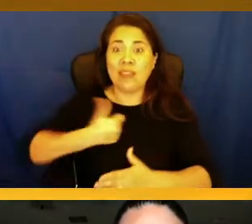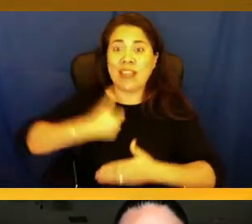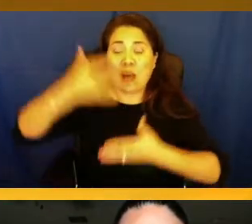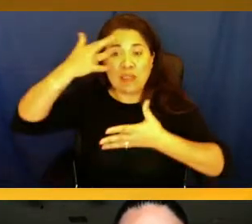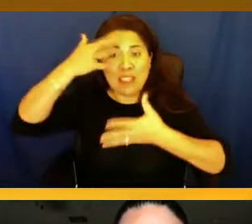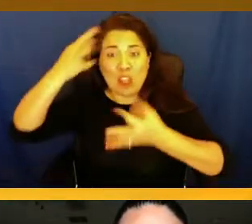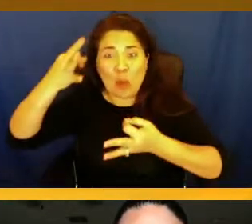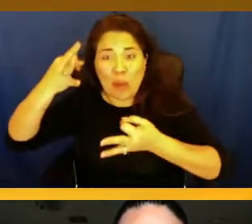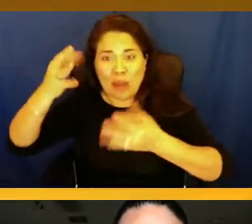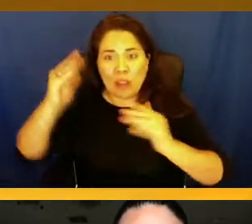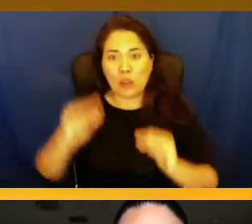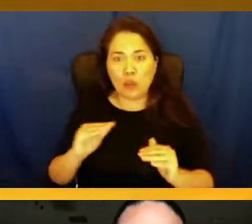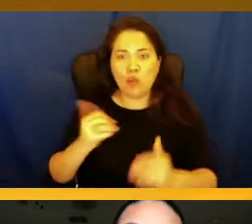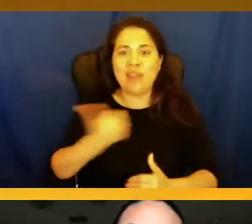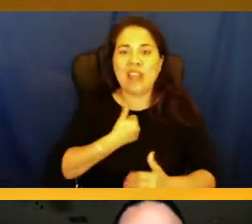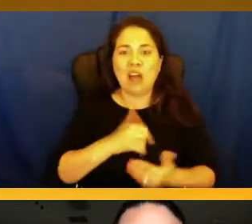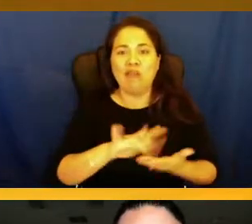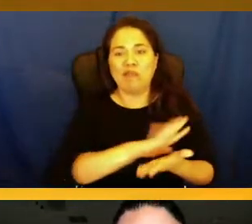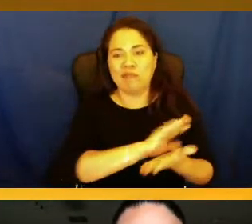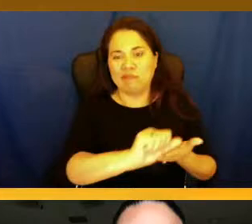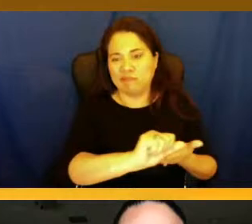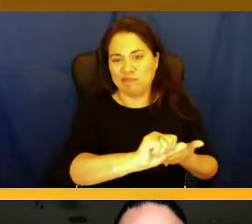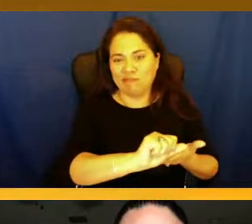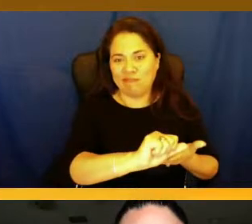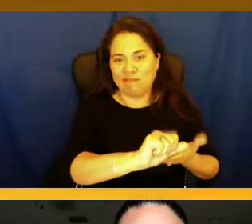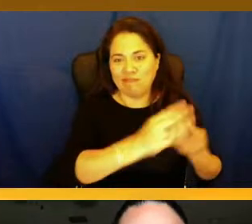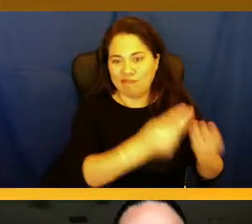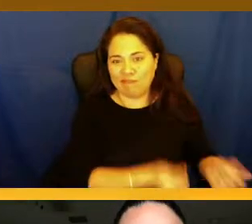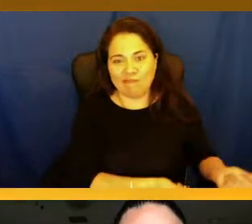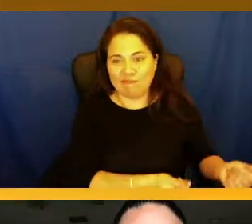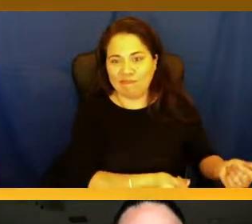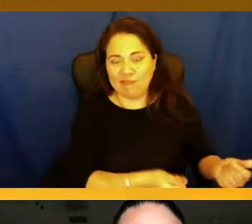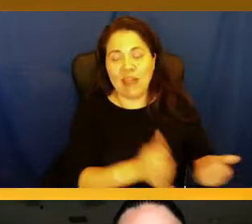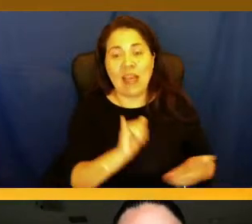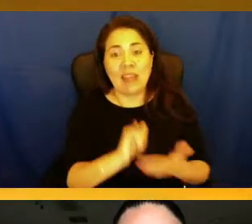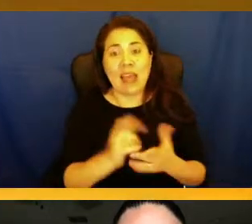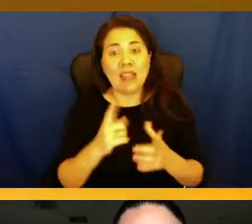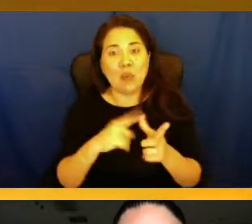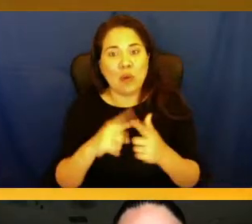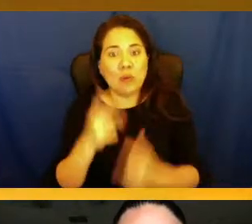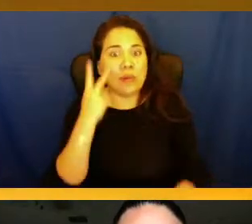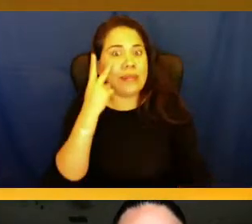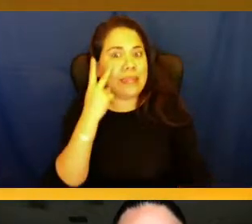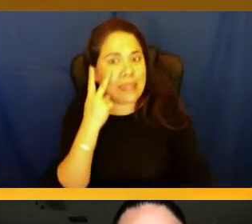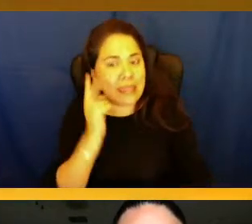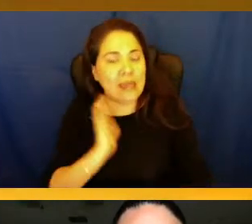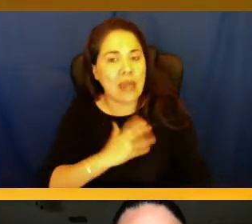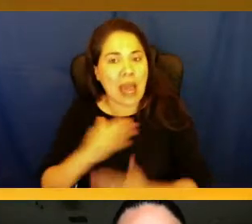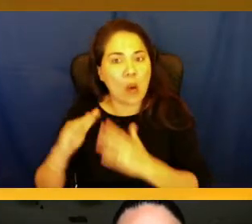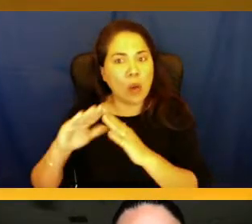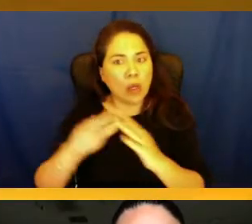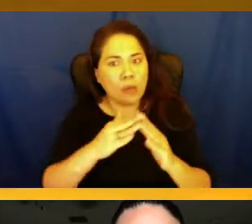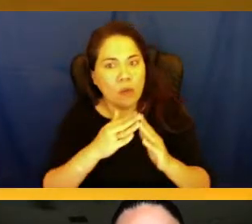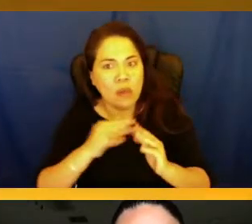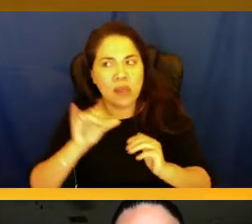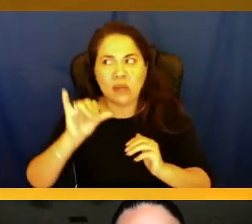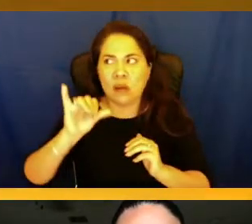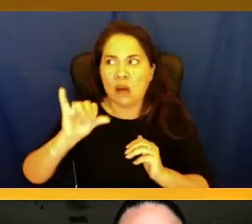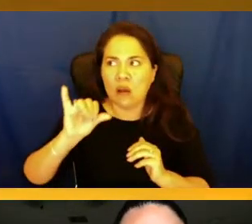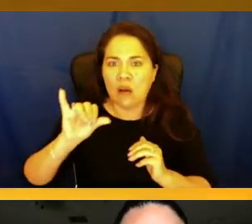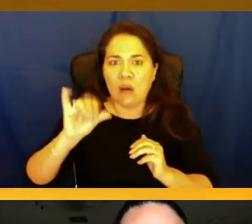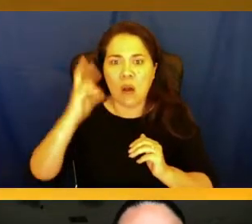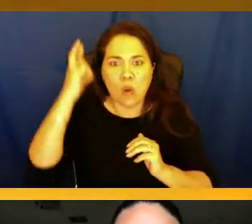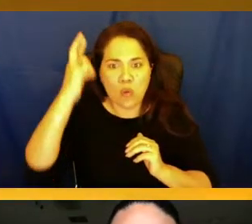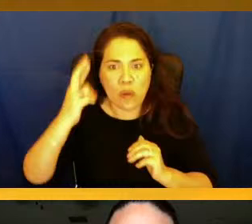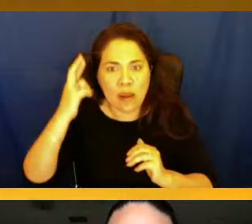to self-extermination. And that's what I think we're finding a lot of our communities are finding themselves into now.